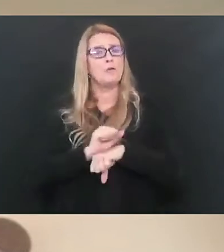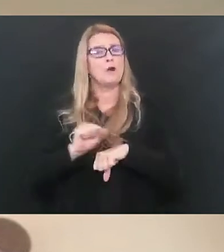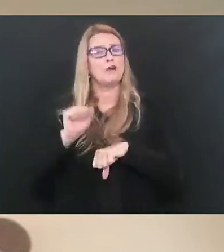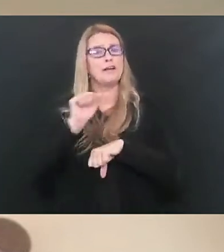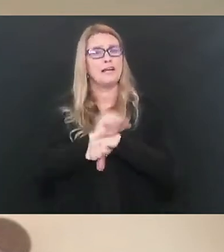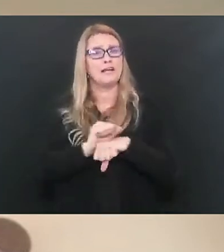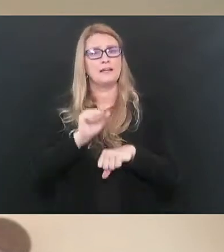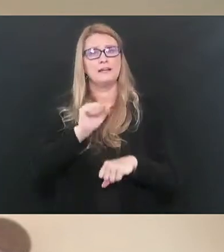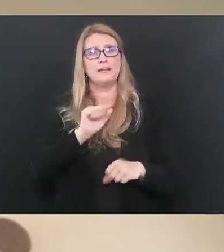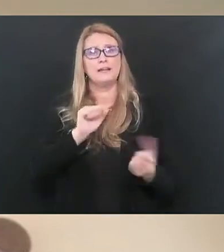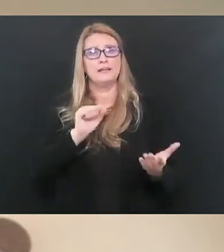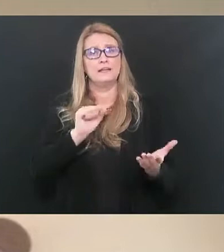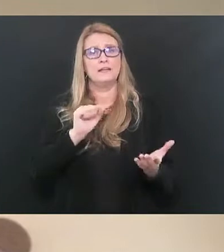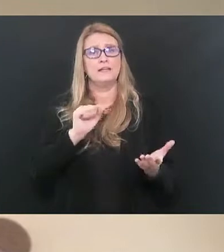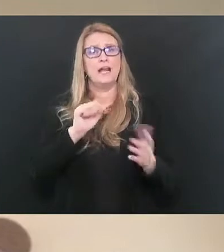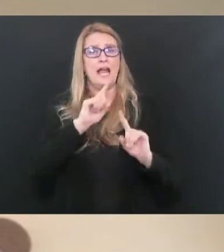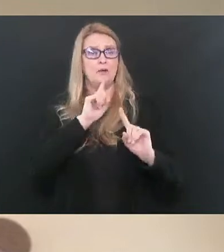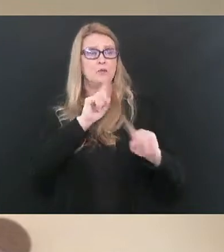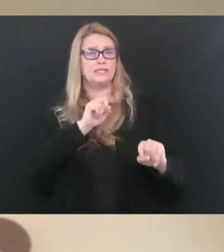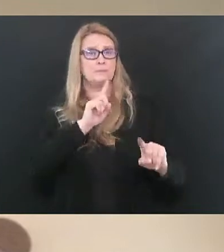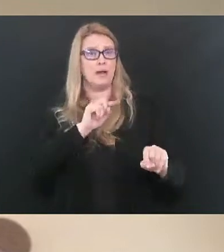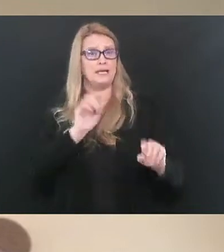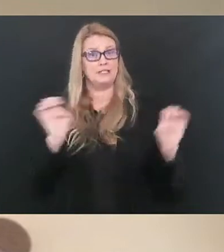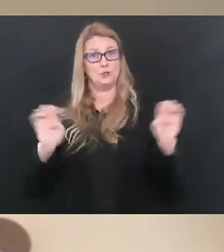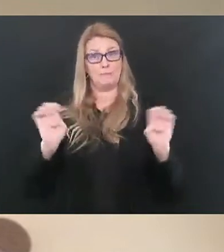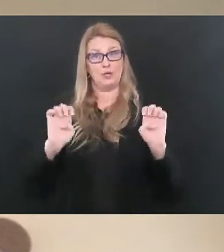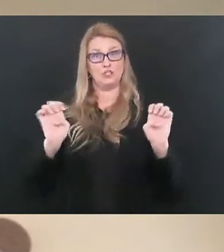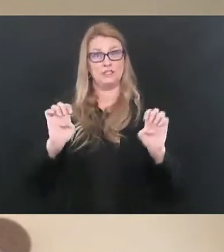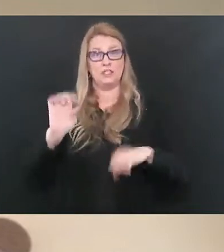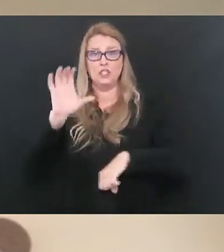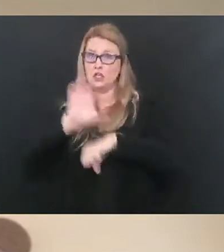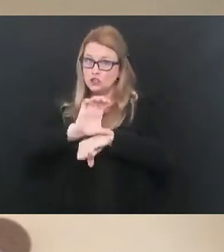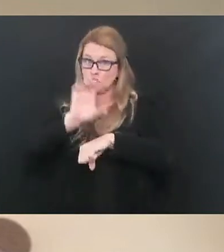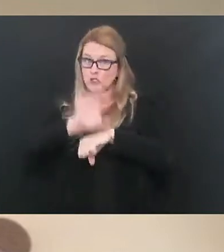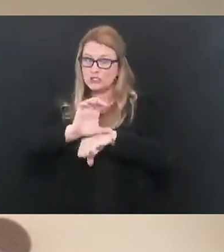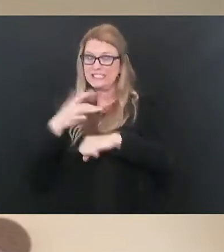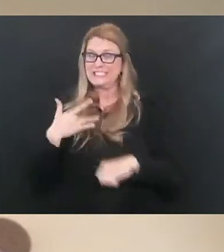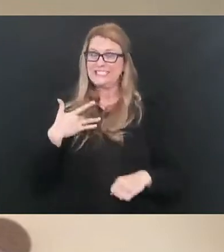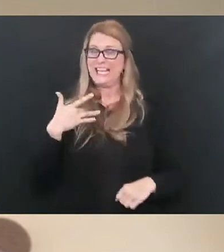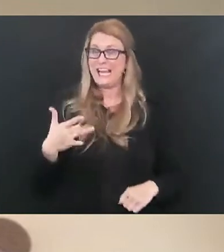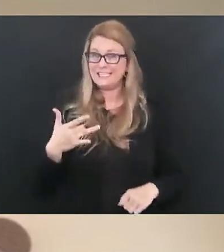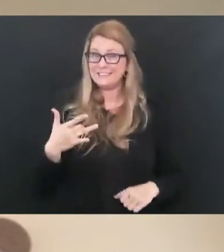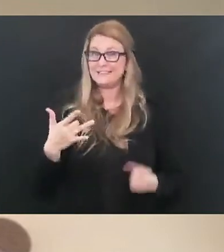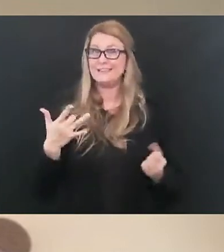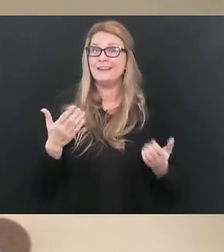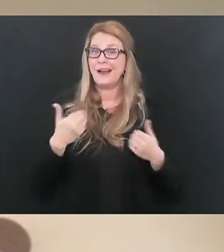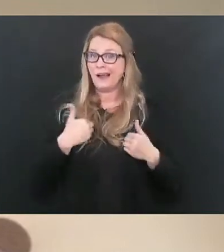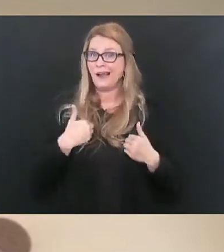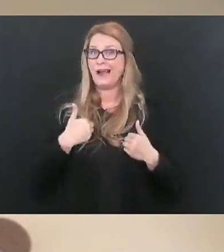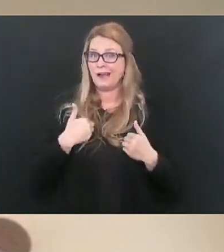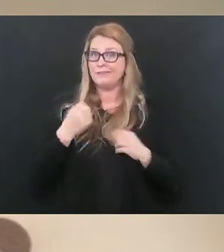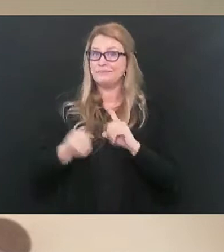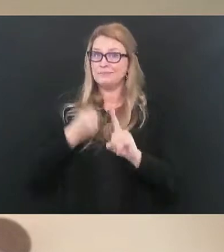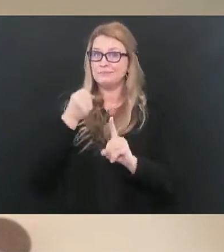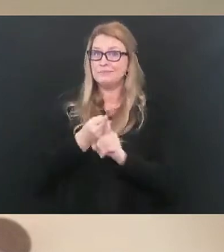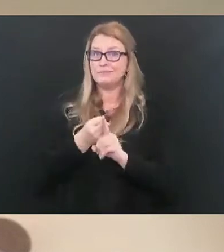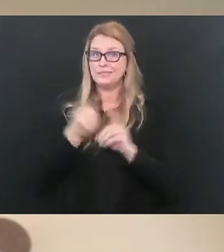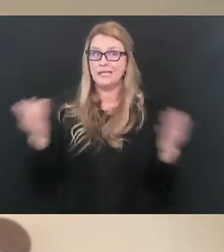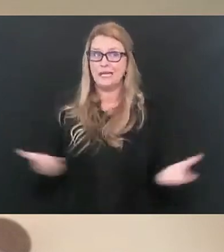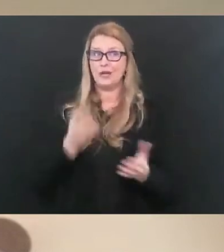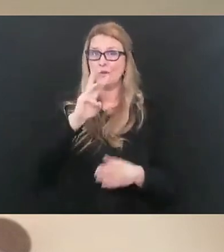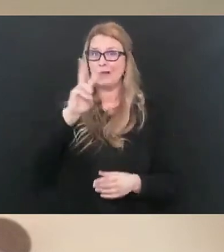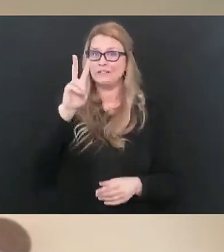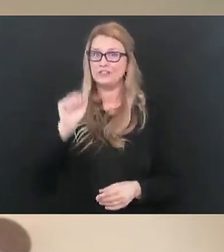Virginia standpoint, in responding to emergencies. Churches tend to be our centers of gravity in the state of West Virginia